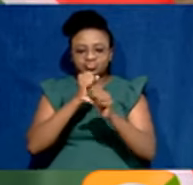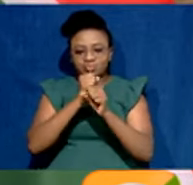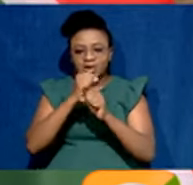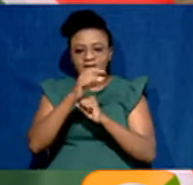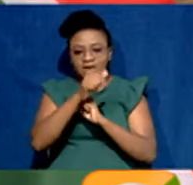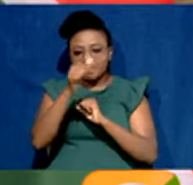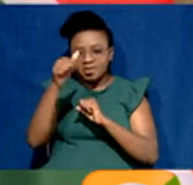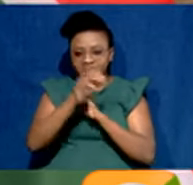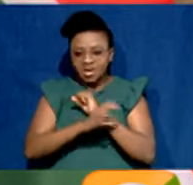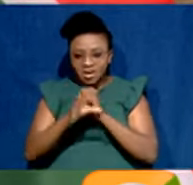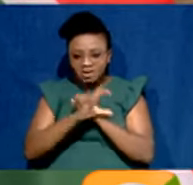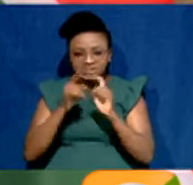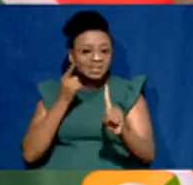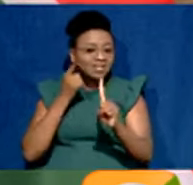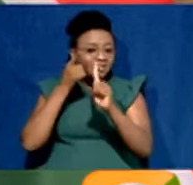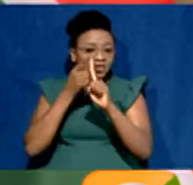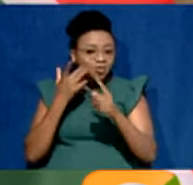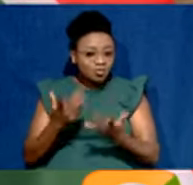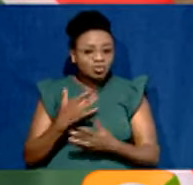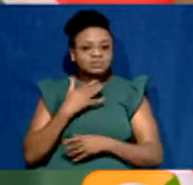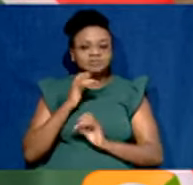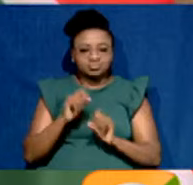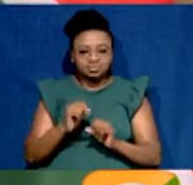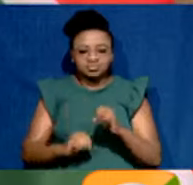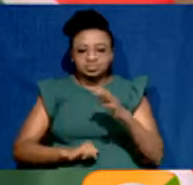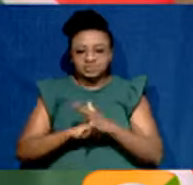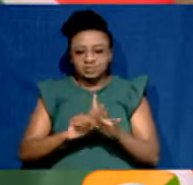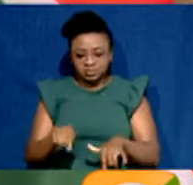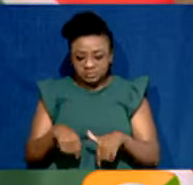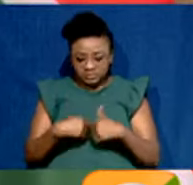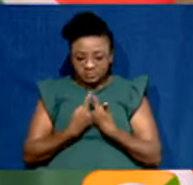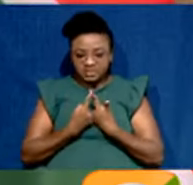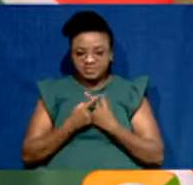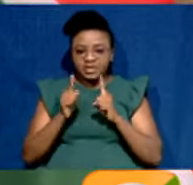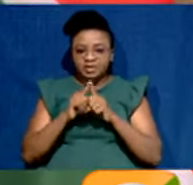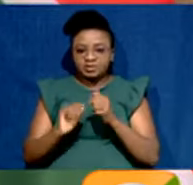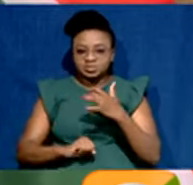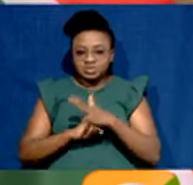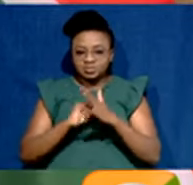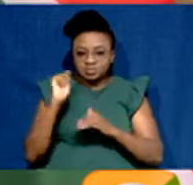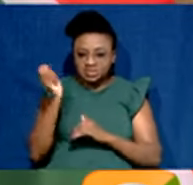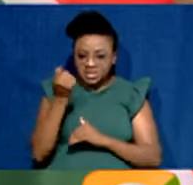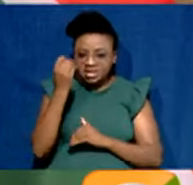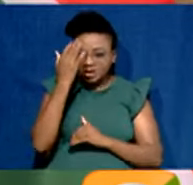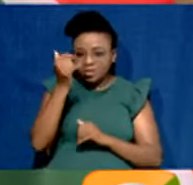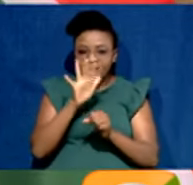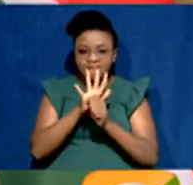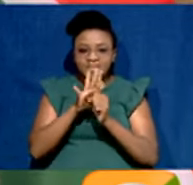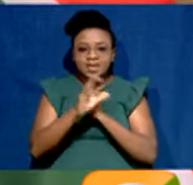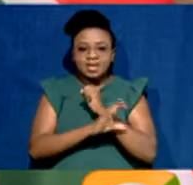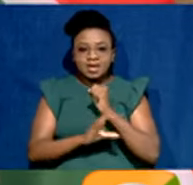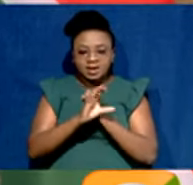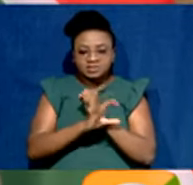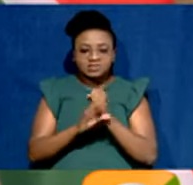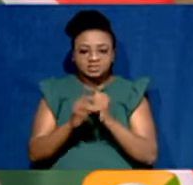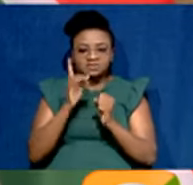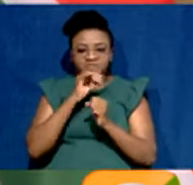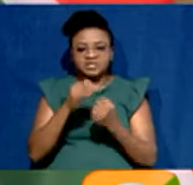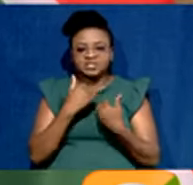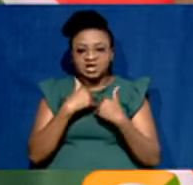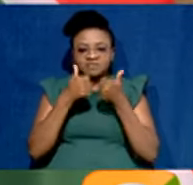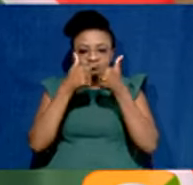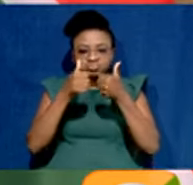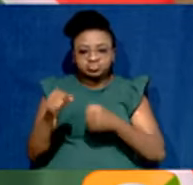foreign countries so that they can support themselves and support Kenya, because many countries have established a